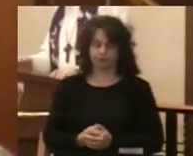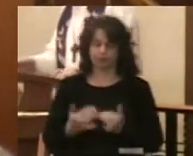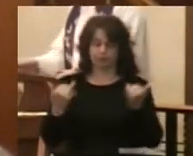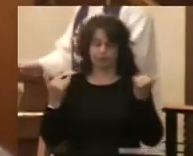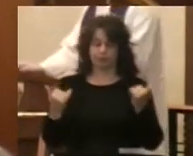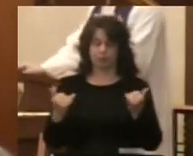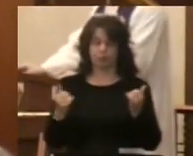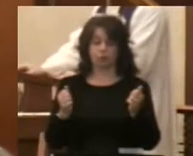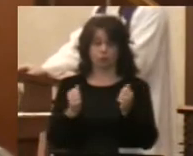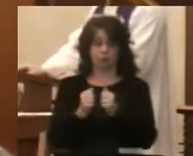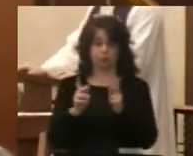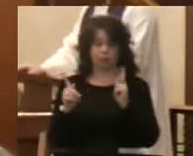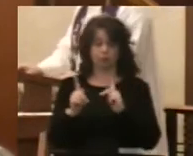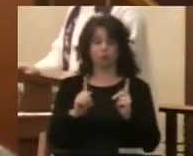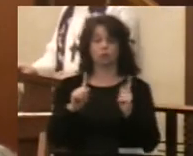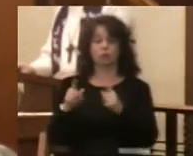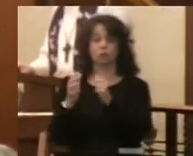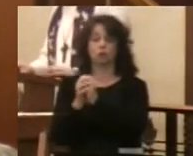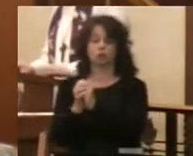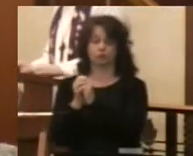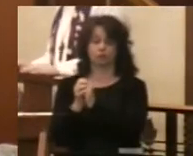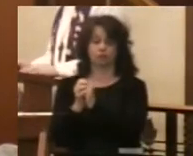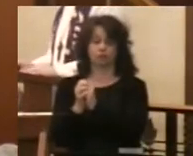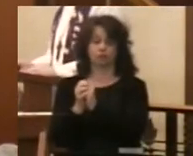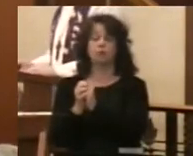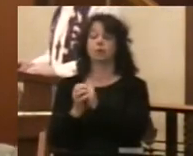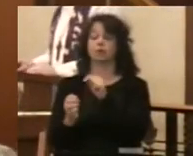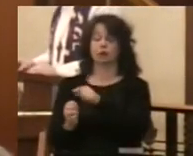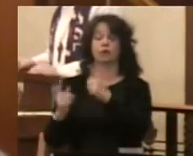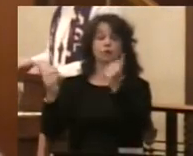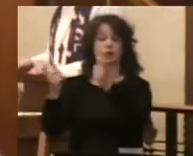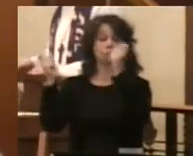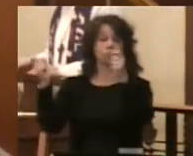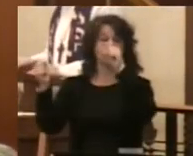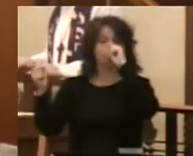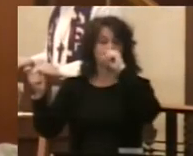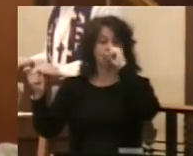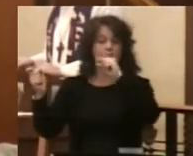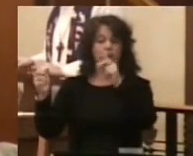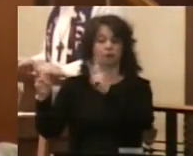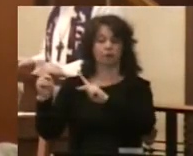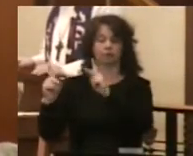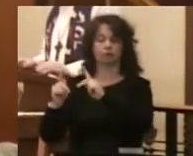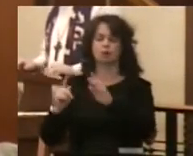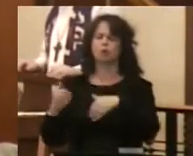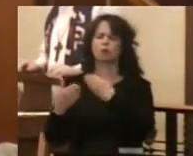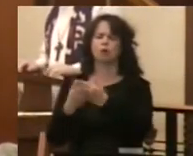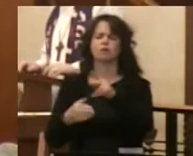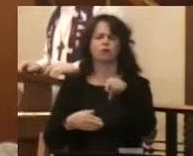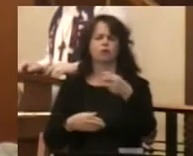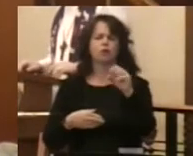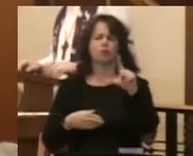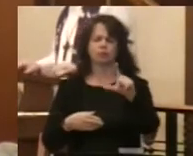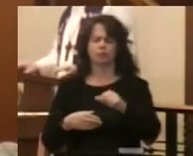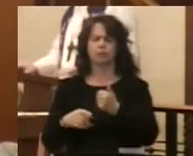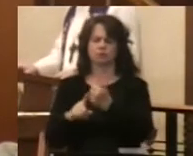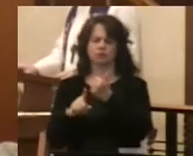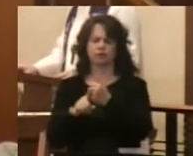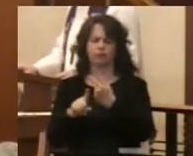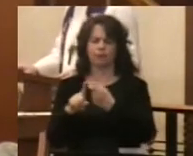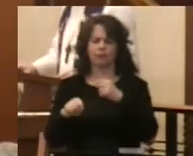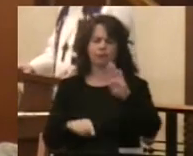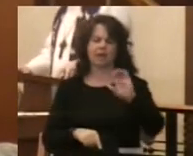Now among those who went up to worship at the festival were some Greeks. They came to Philip, who was from Bethsaida